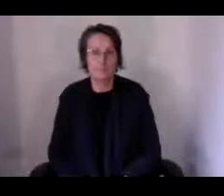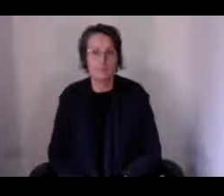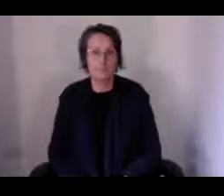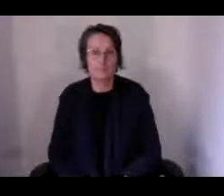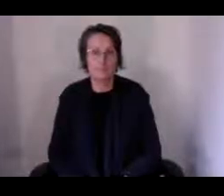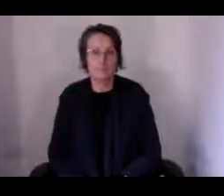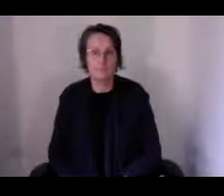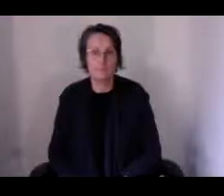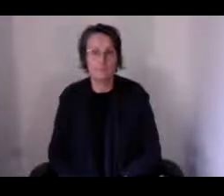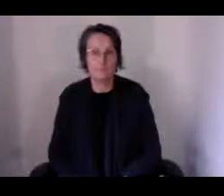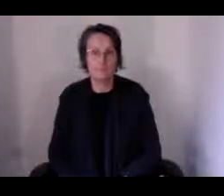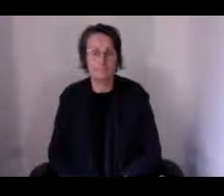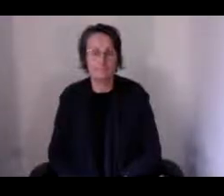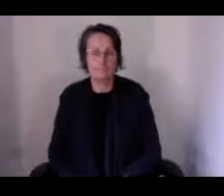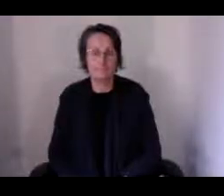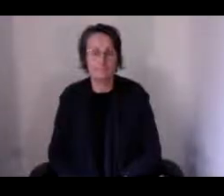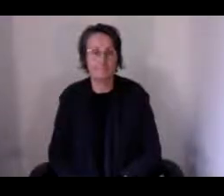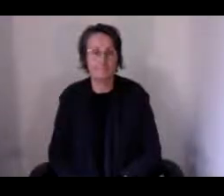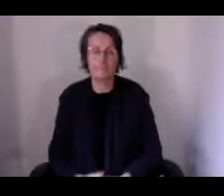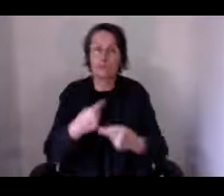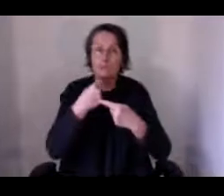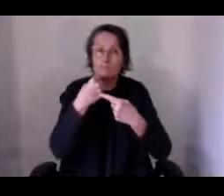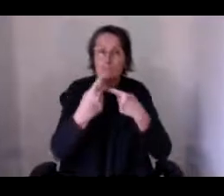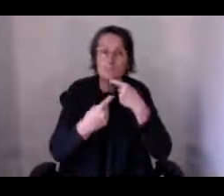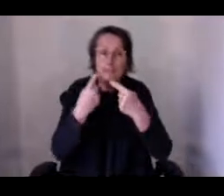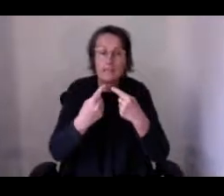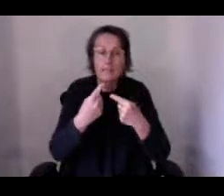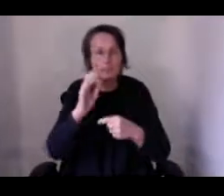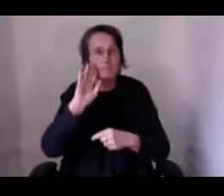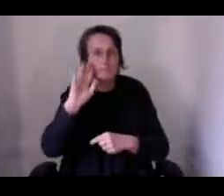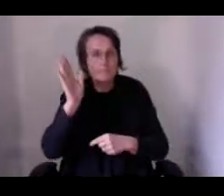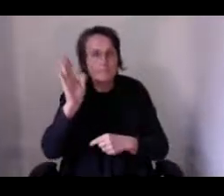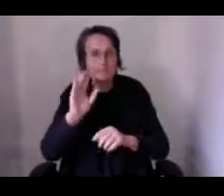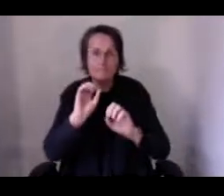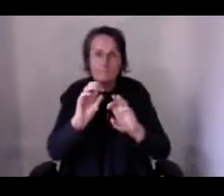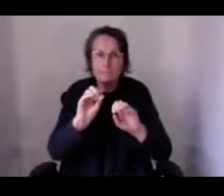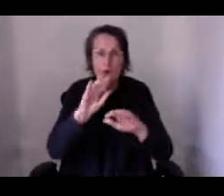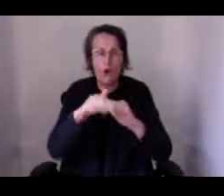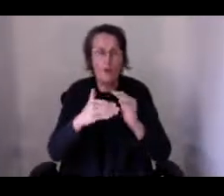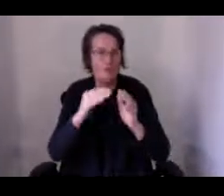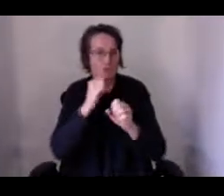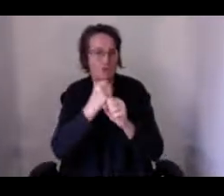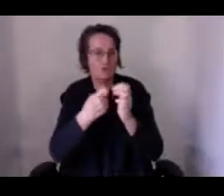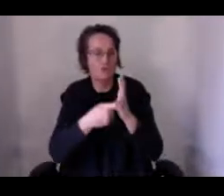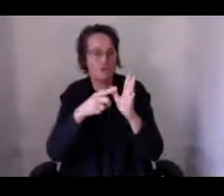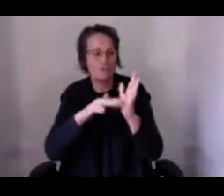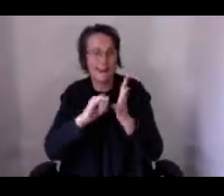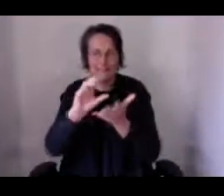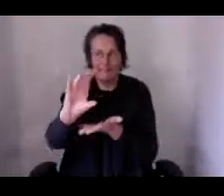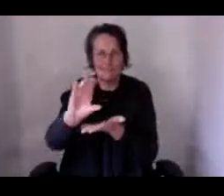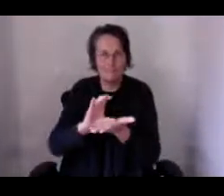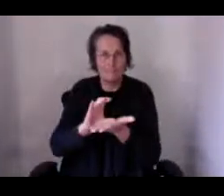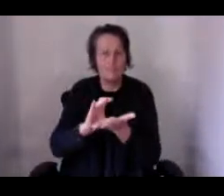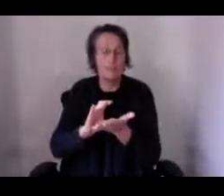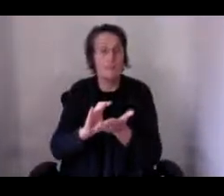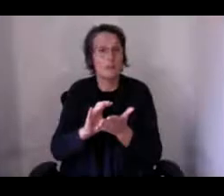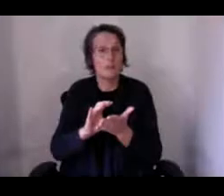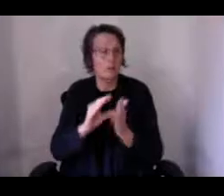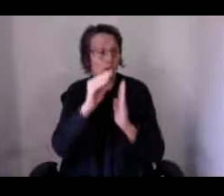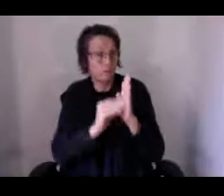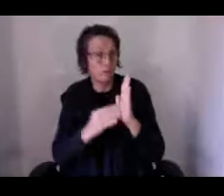So just a little bit of, I suppose, a bit of a pep talk around the grant journey. Applying for funding is an important part